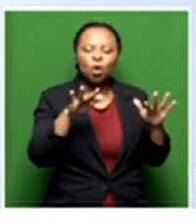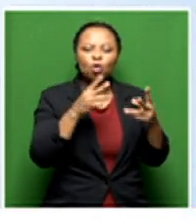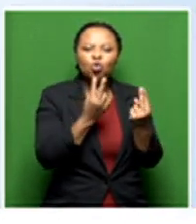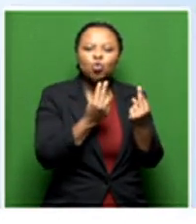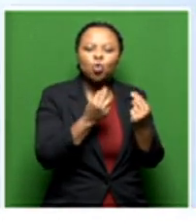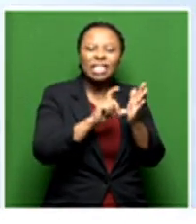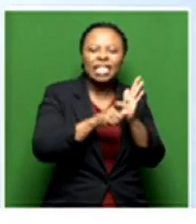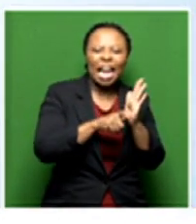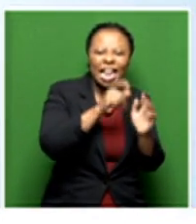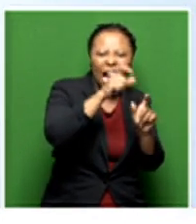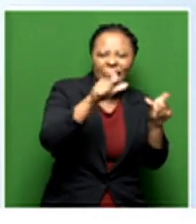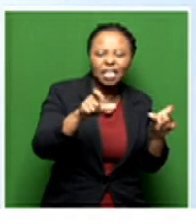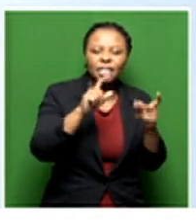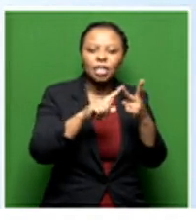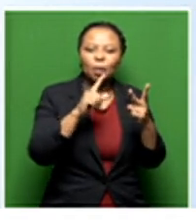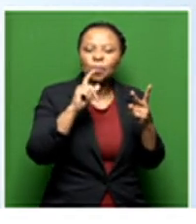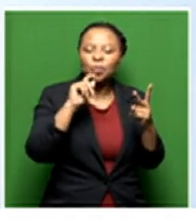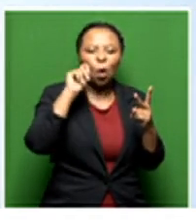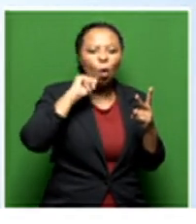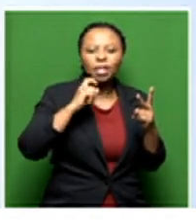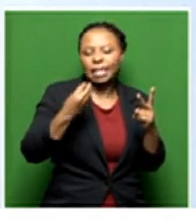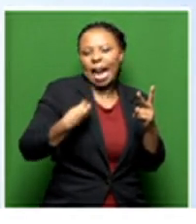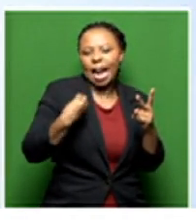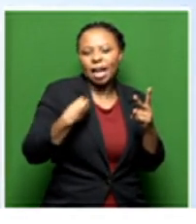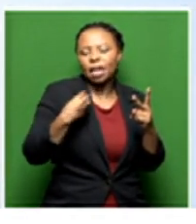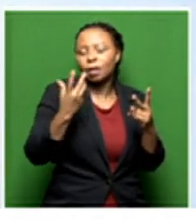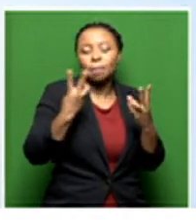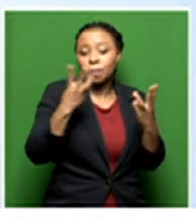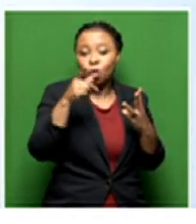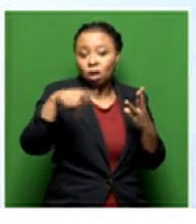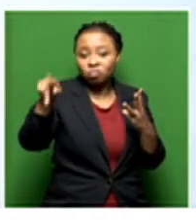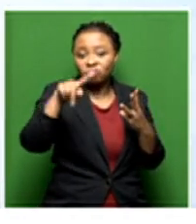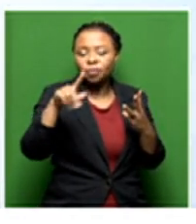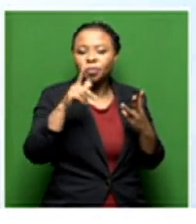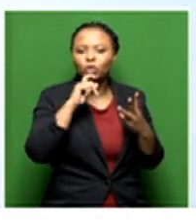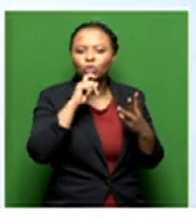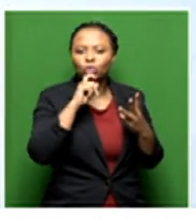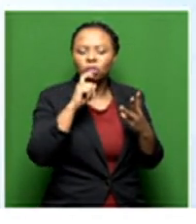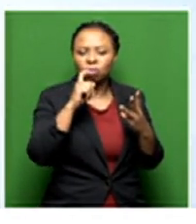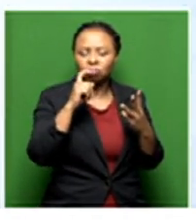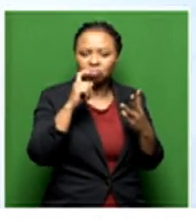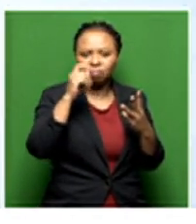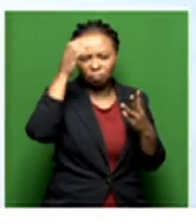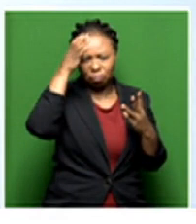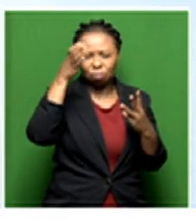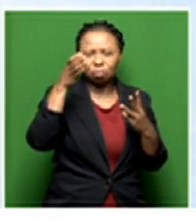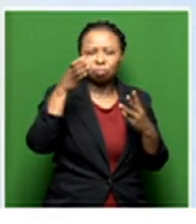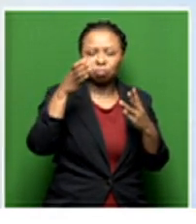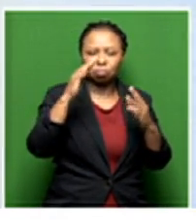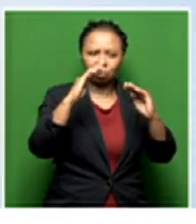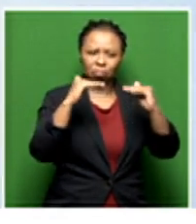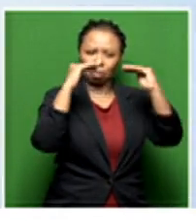and all these kind of guys who use very more advanced spec laptops.